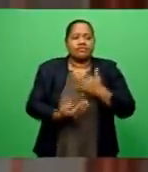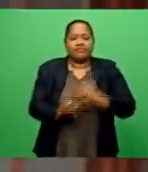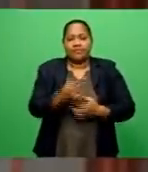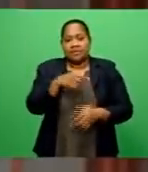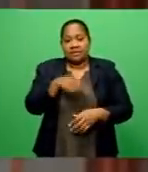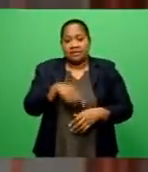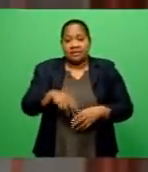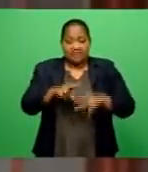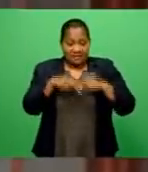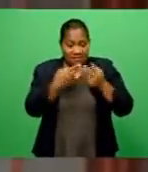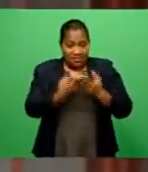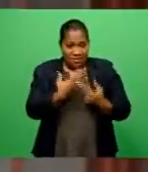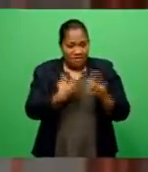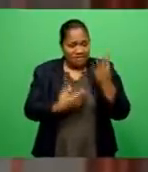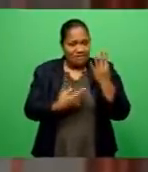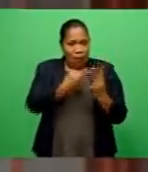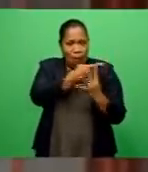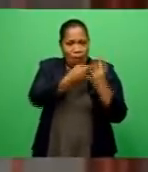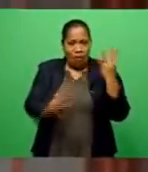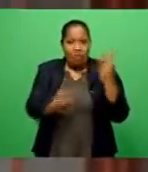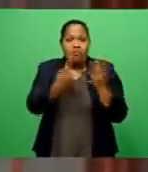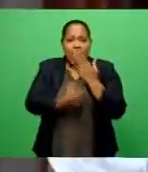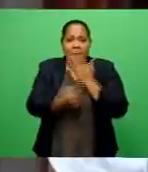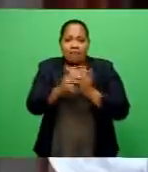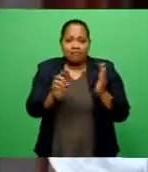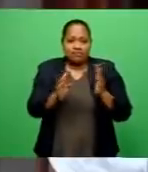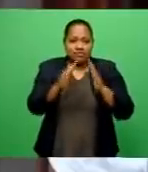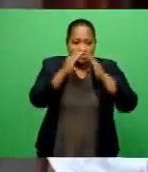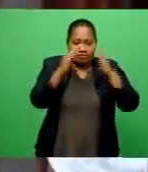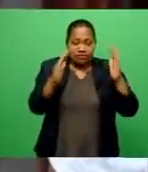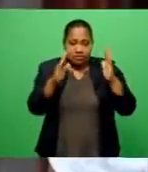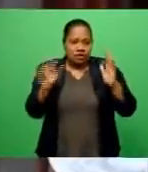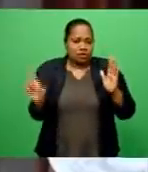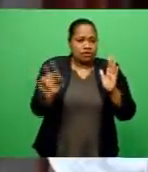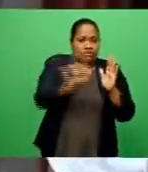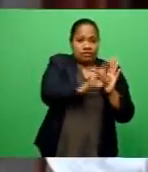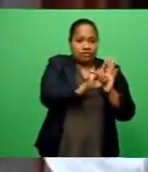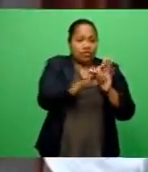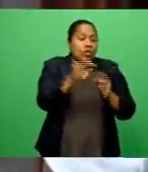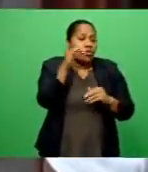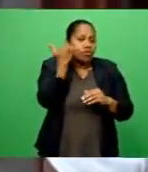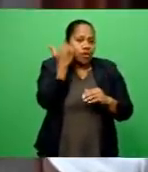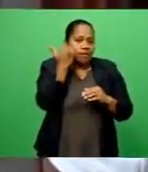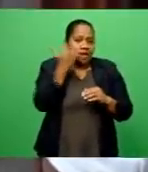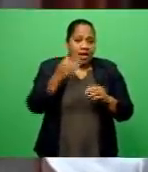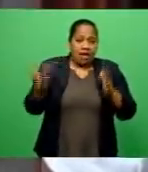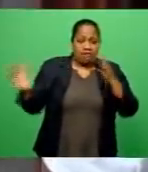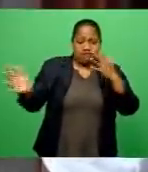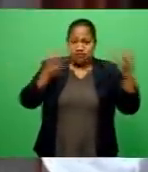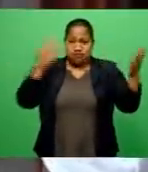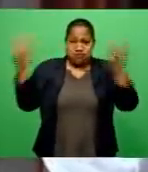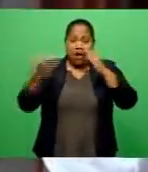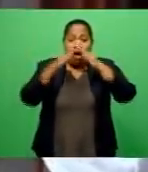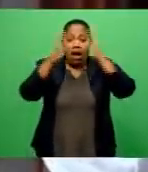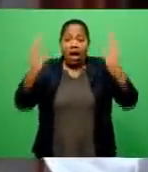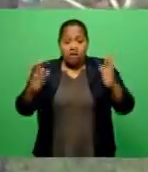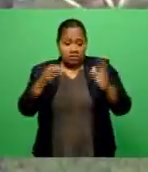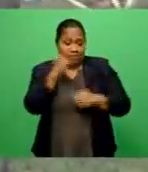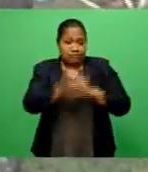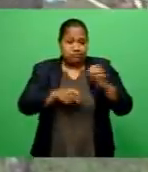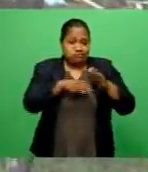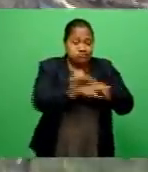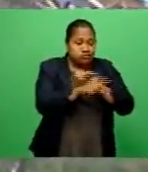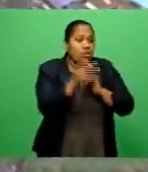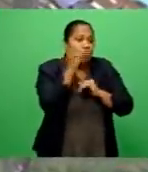the family of 4 were taking shelter in one room when the house gave way under strong winds. As her husband and son